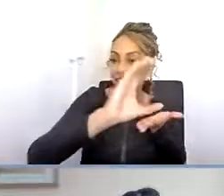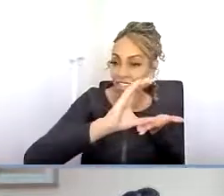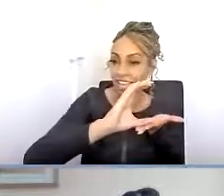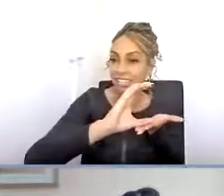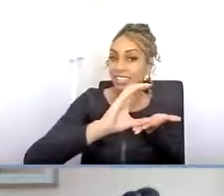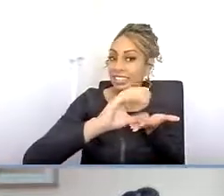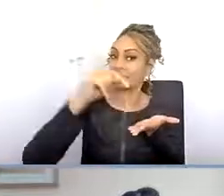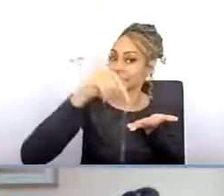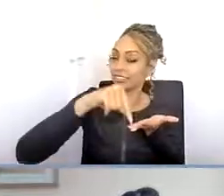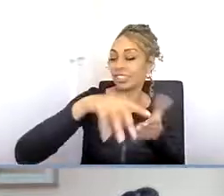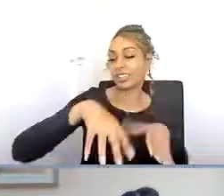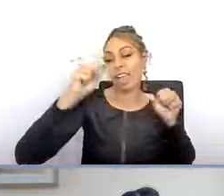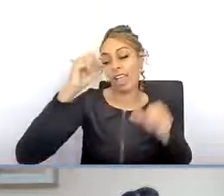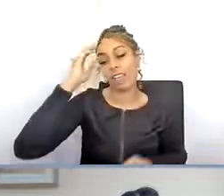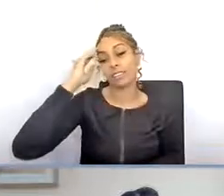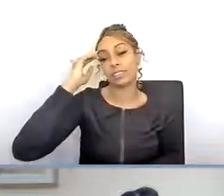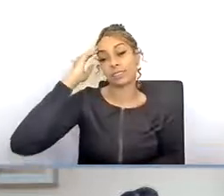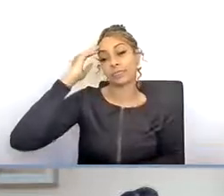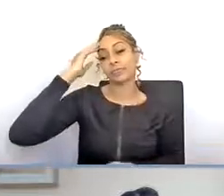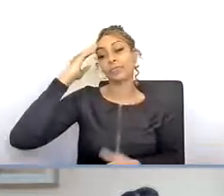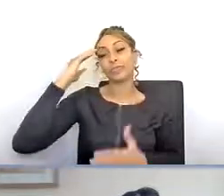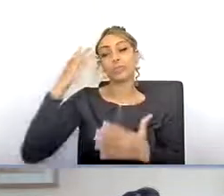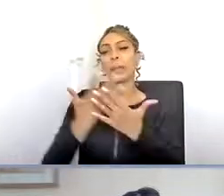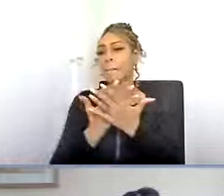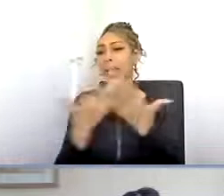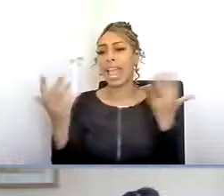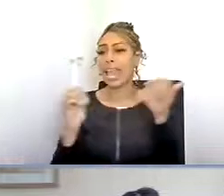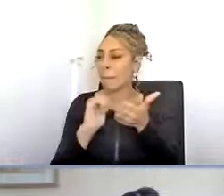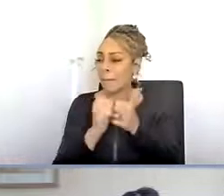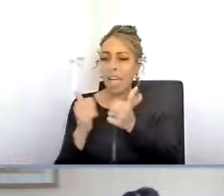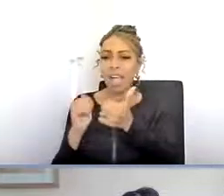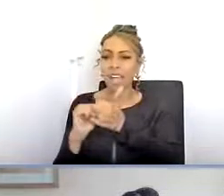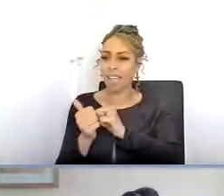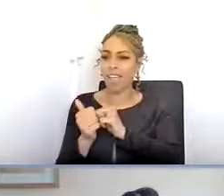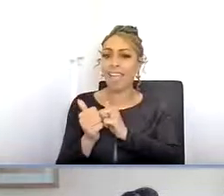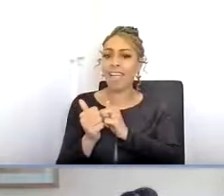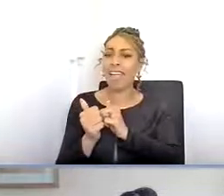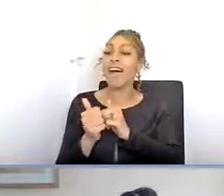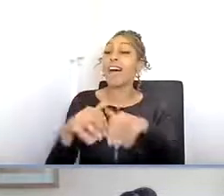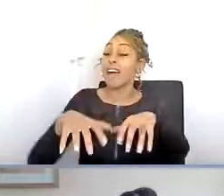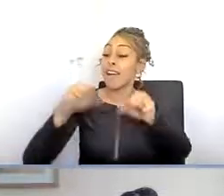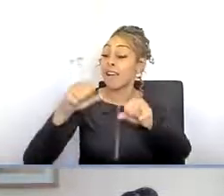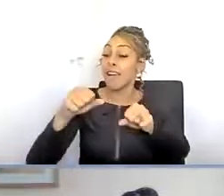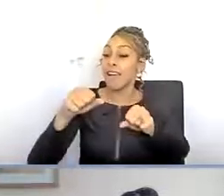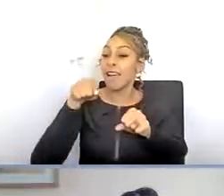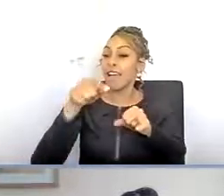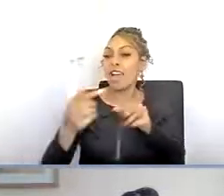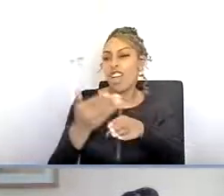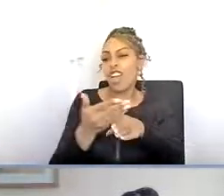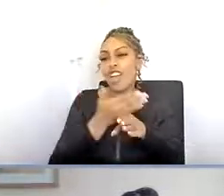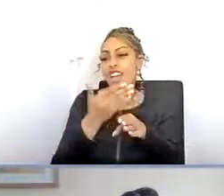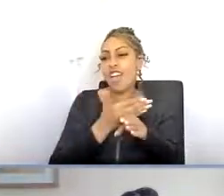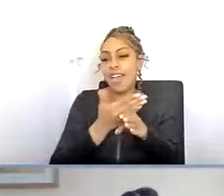in place. And many of those partnerships, which were initiated in sort of the early days